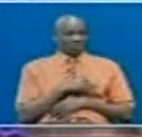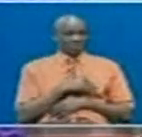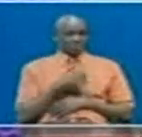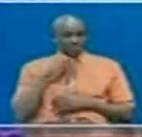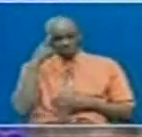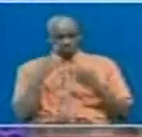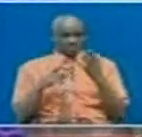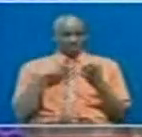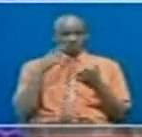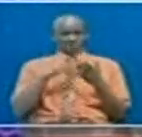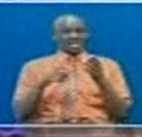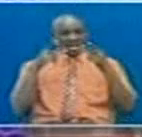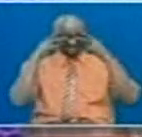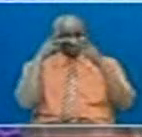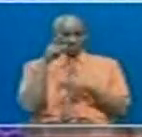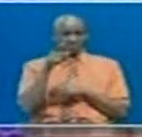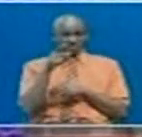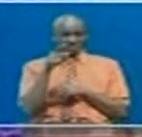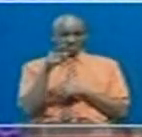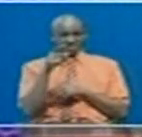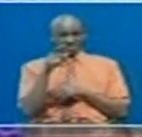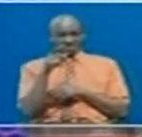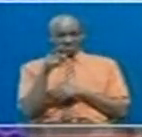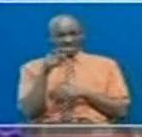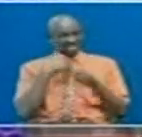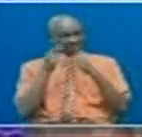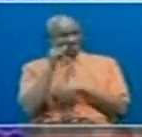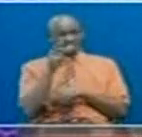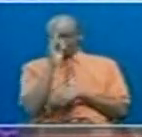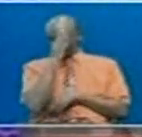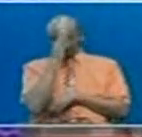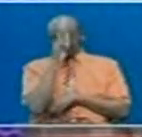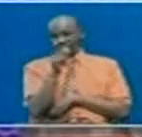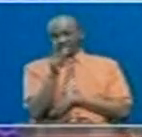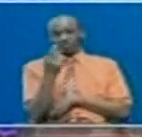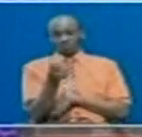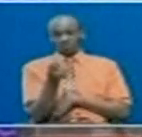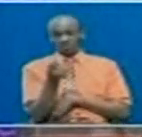skeptical about the Al-Shabaab element in that thing. And I'll tell you why I think so.